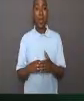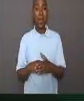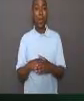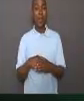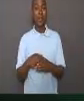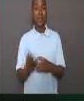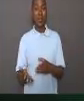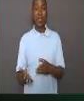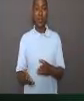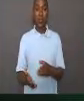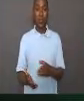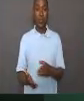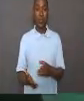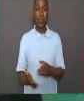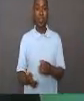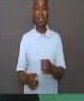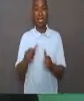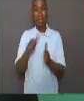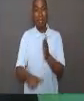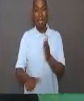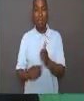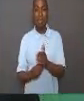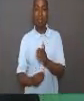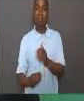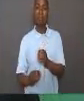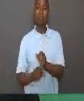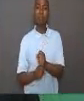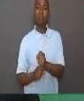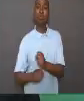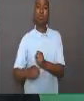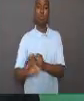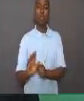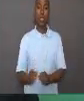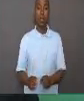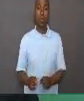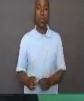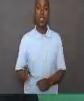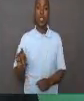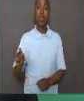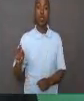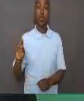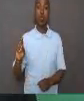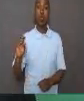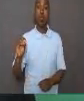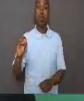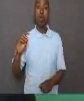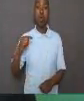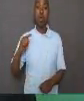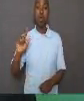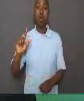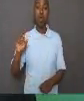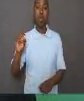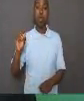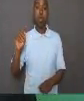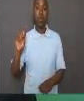the host through feces. The proglottids in the feces